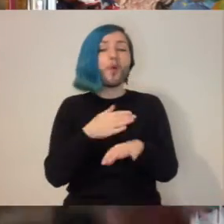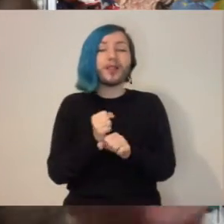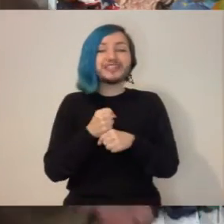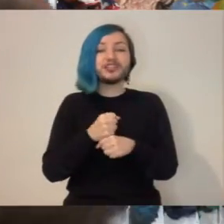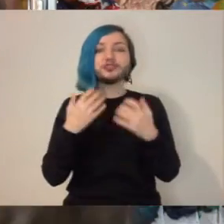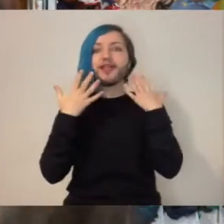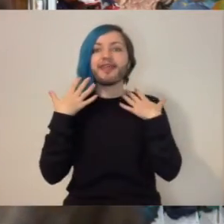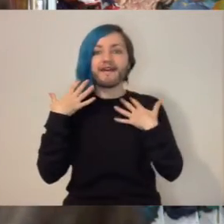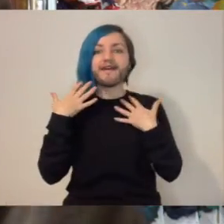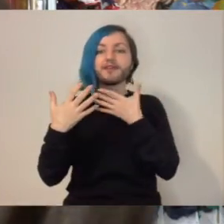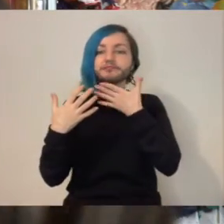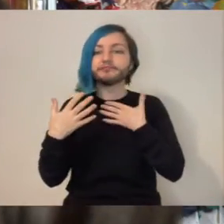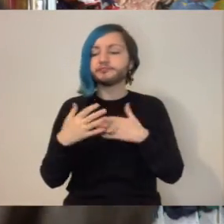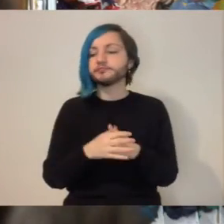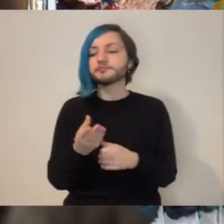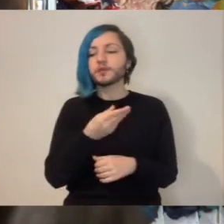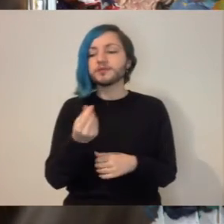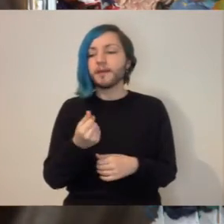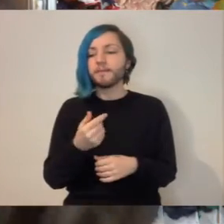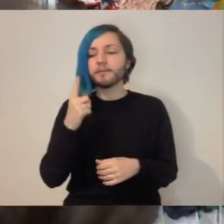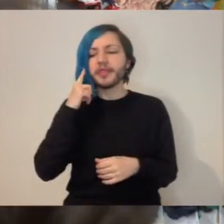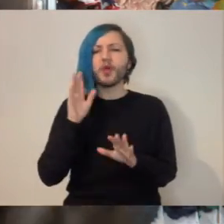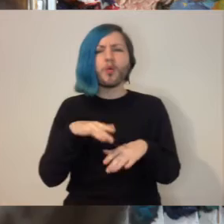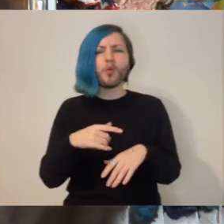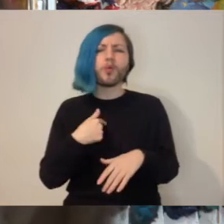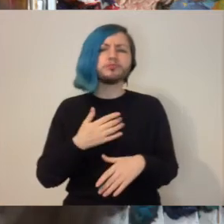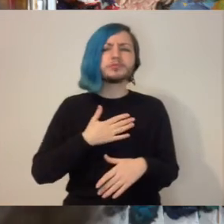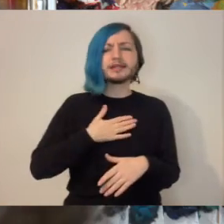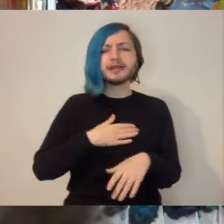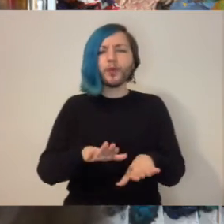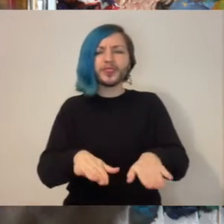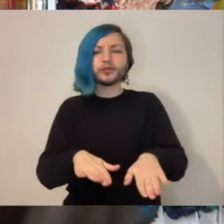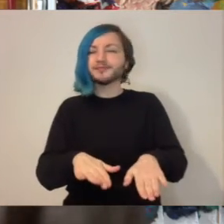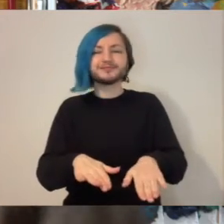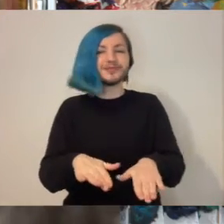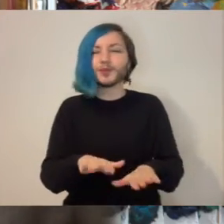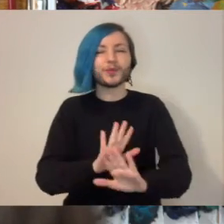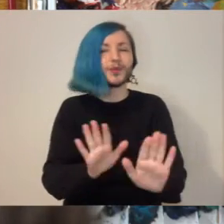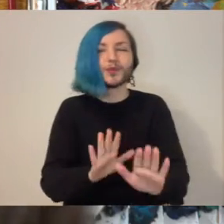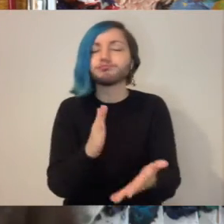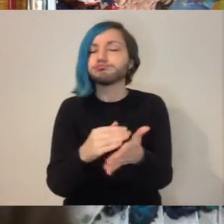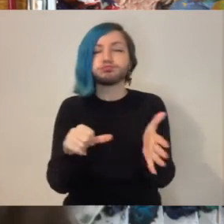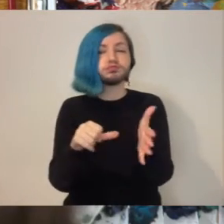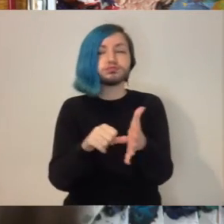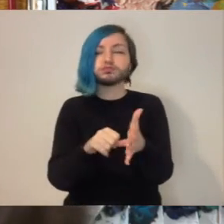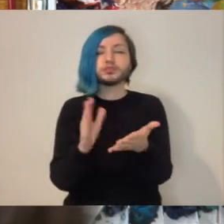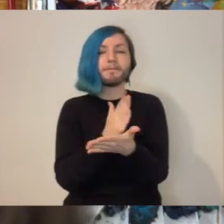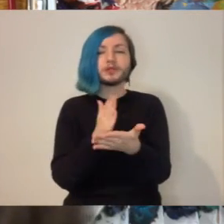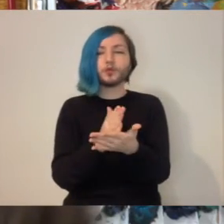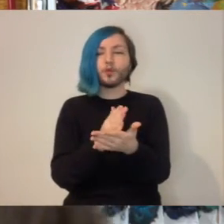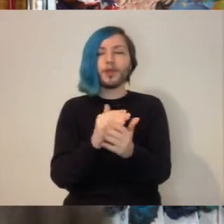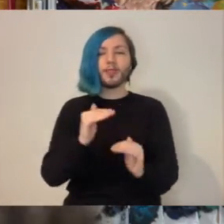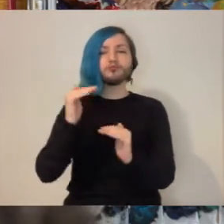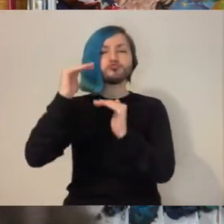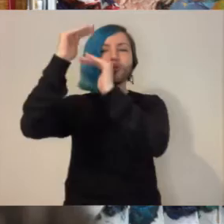neck, because that's where all the tension is. So some people like to think, oh, I'll start at the foot. Well, you can't, it's really difficult to get